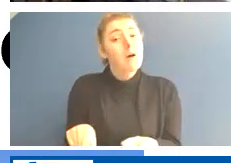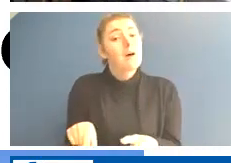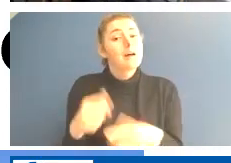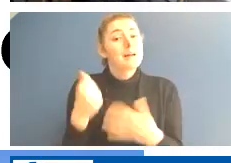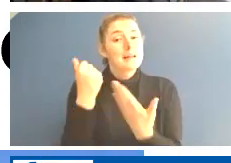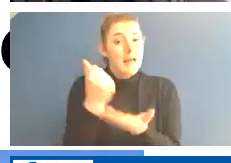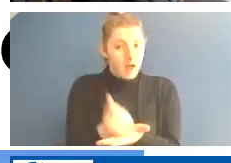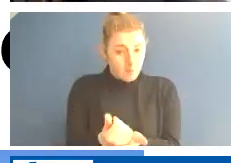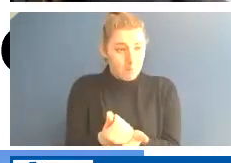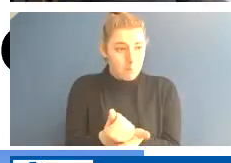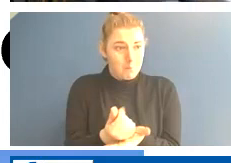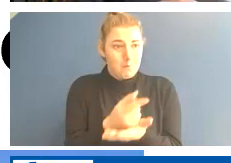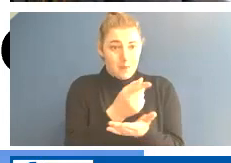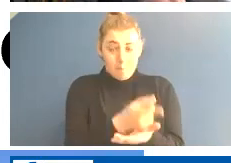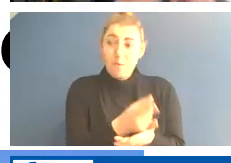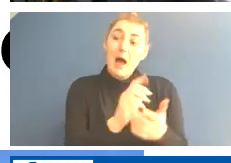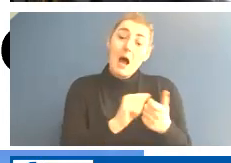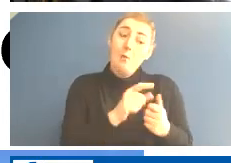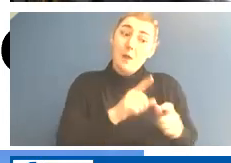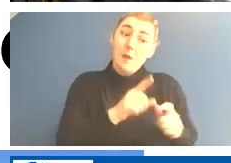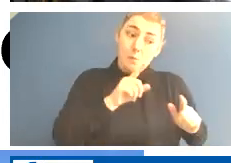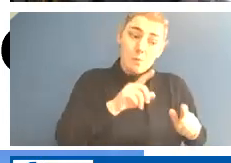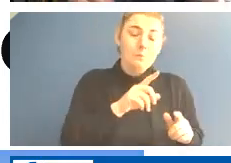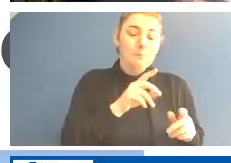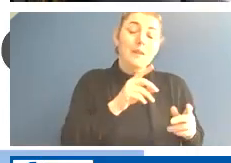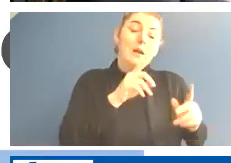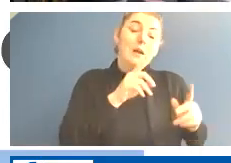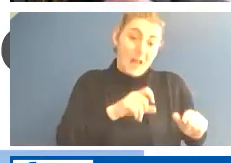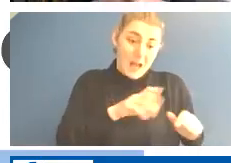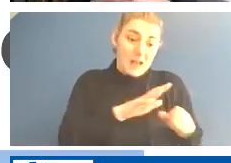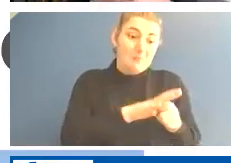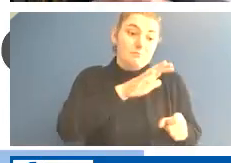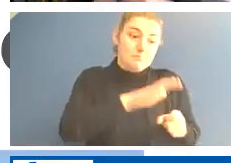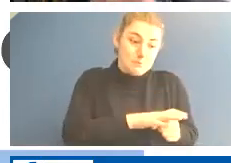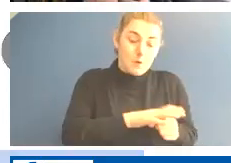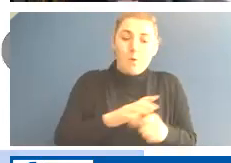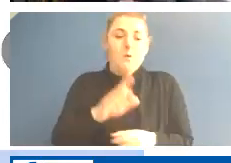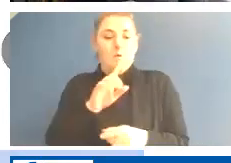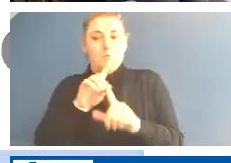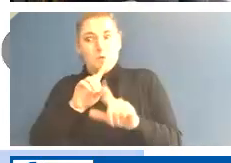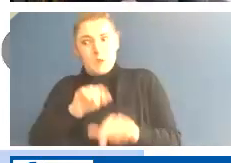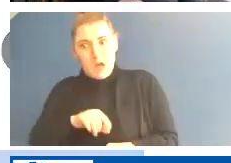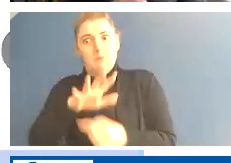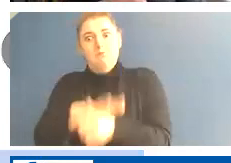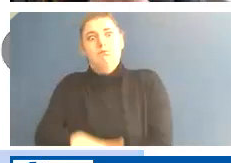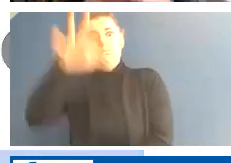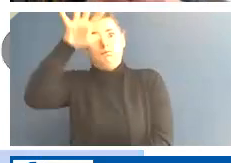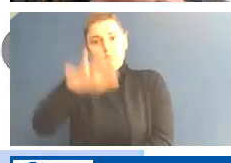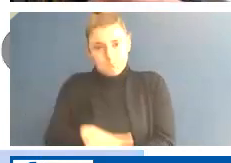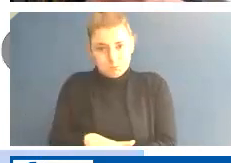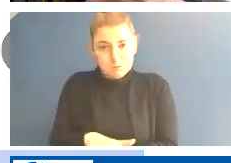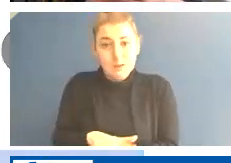responding versus reacting. If you are looking for some